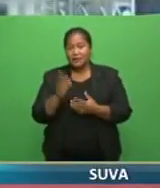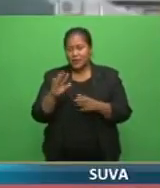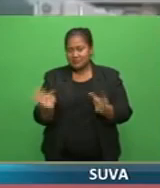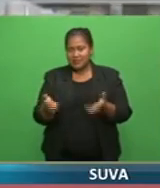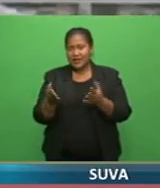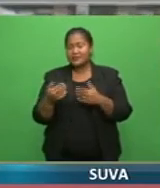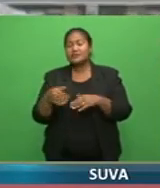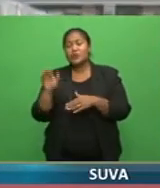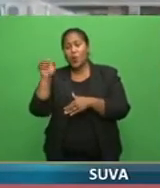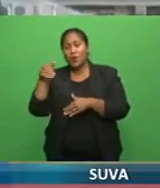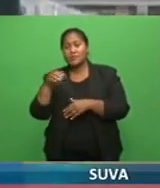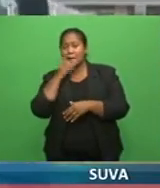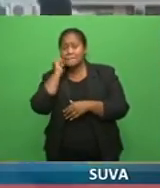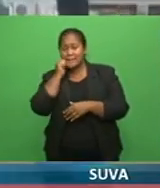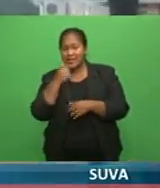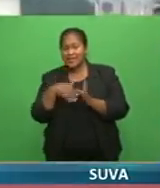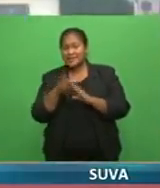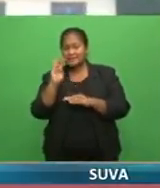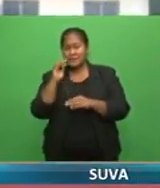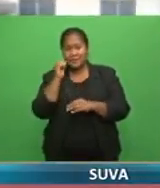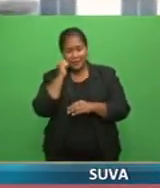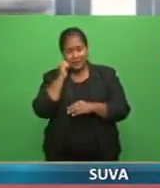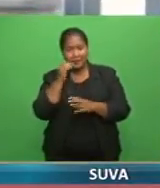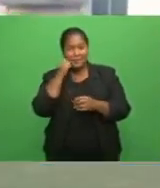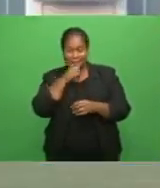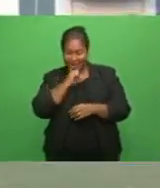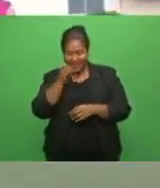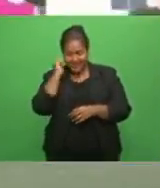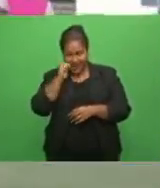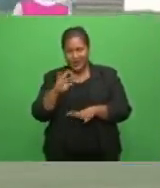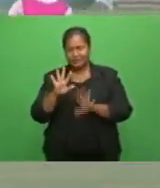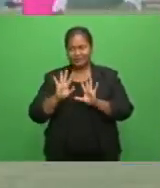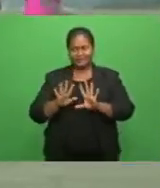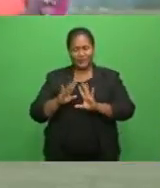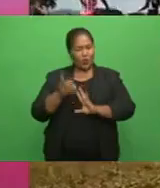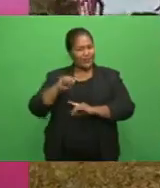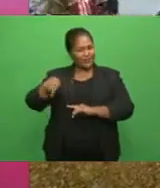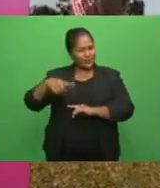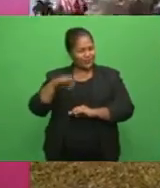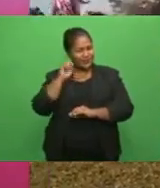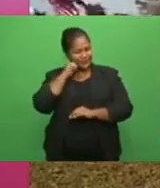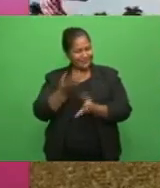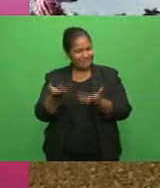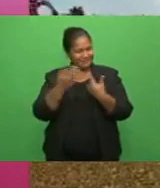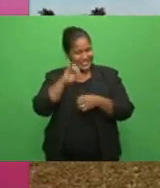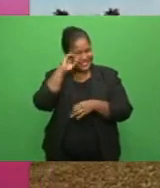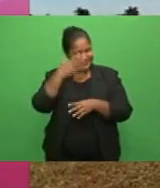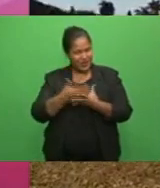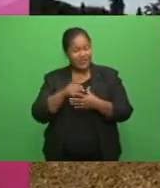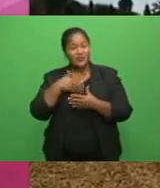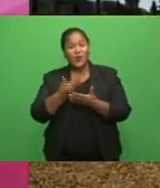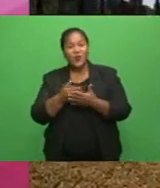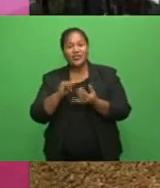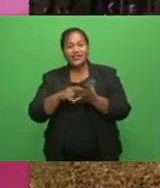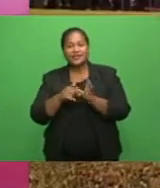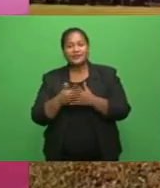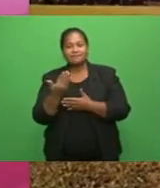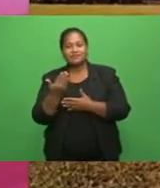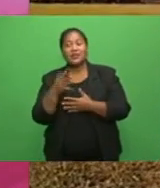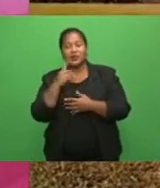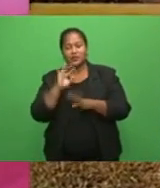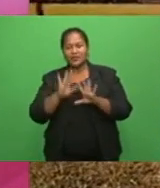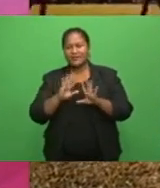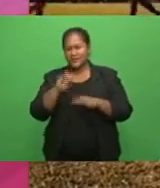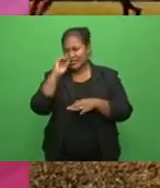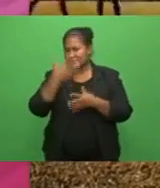home, the men in black say they are well aware of what Suva will bring to the field on Saturday. If you see Suva, they have all the experienced boys. They